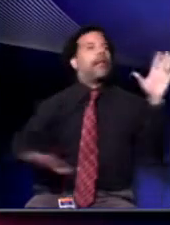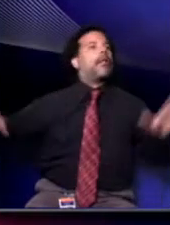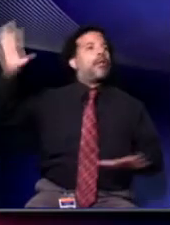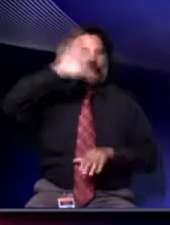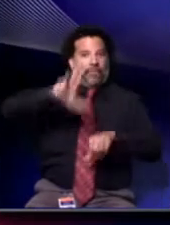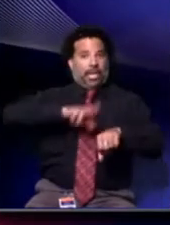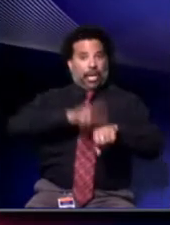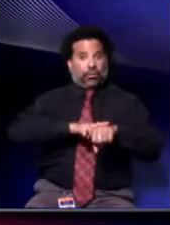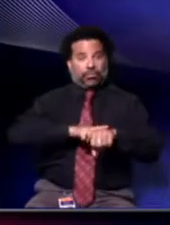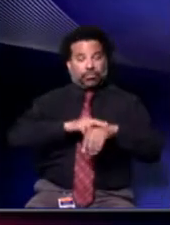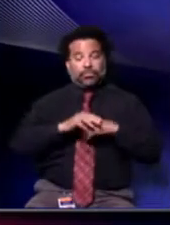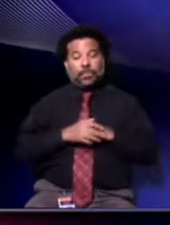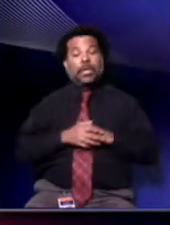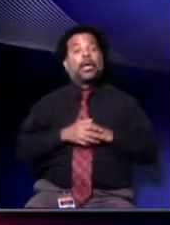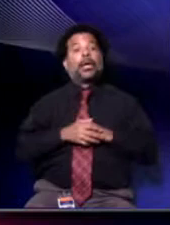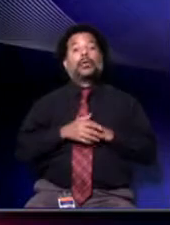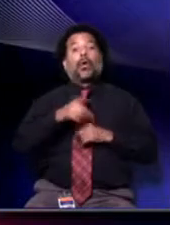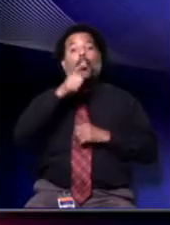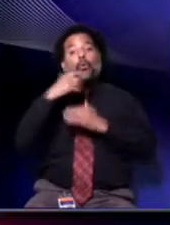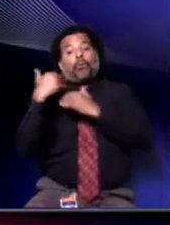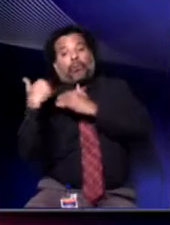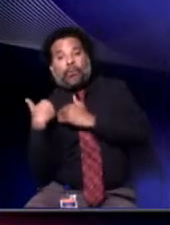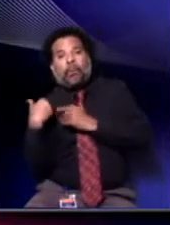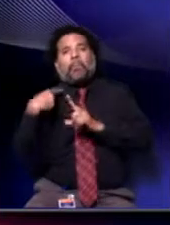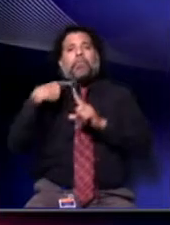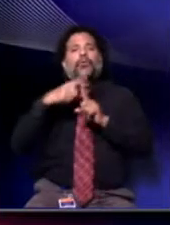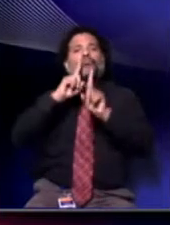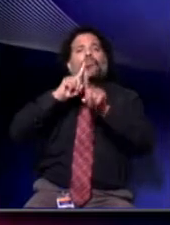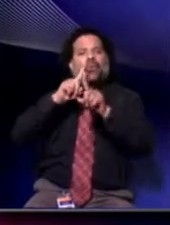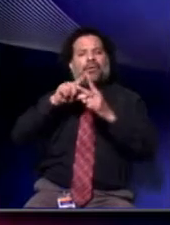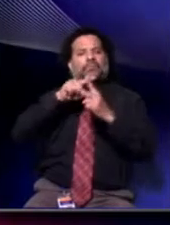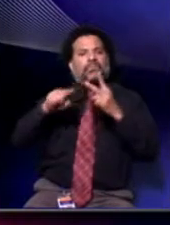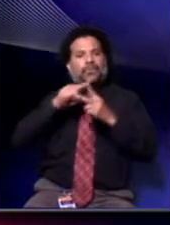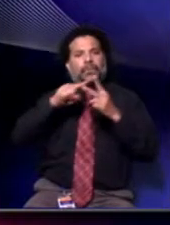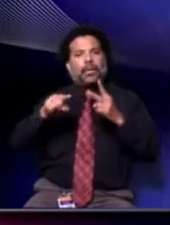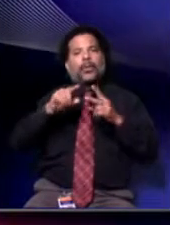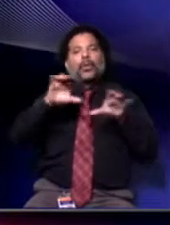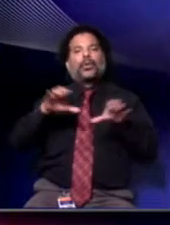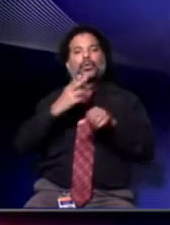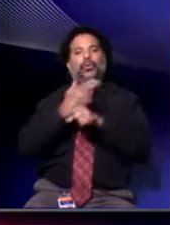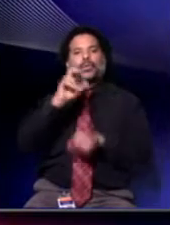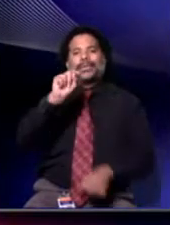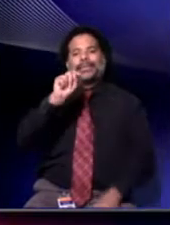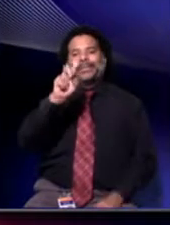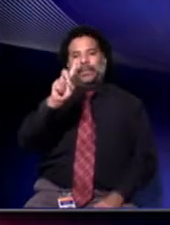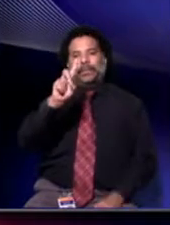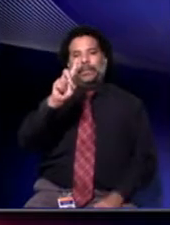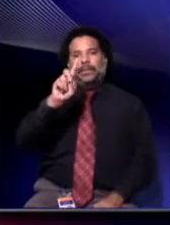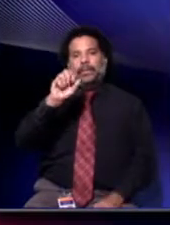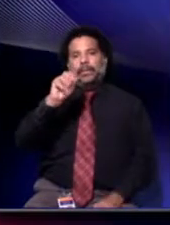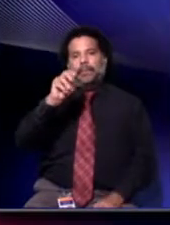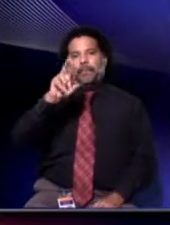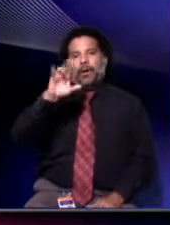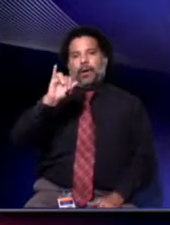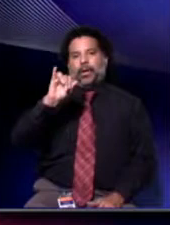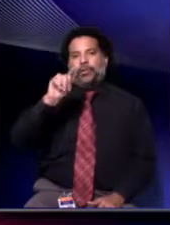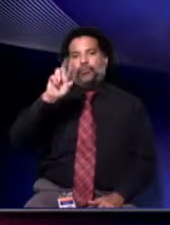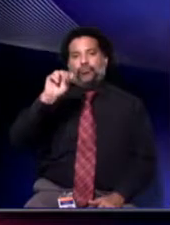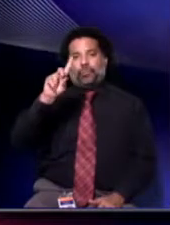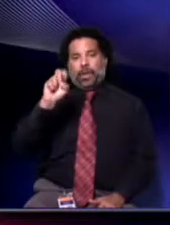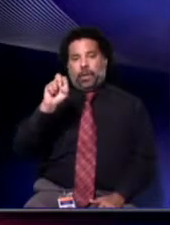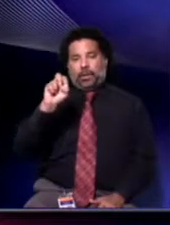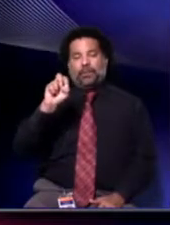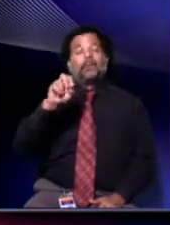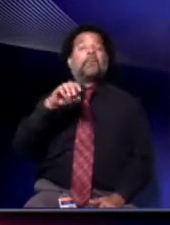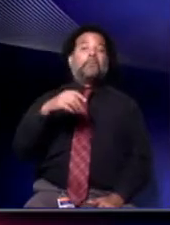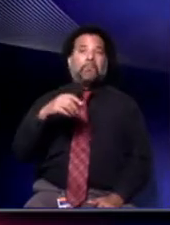terms of the custody and reporting, we utilize TD Ameritrade very thoughtfully in